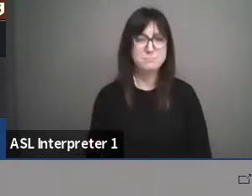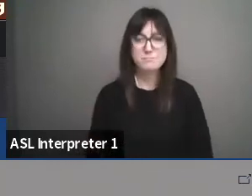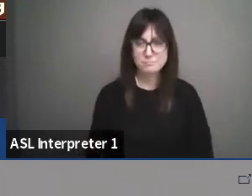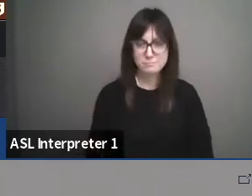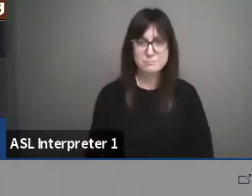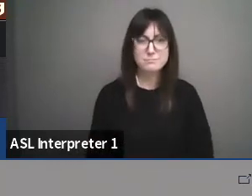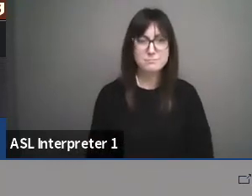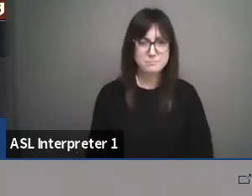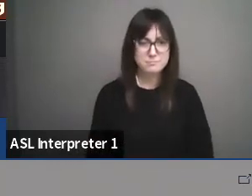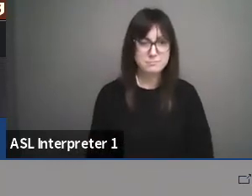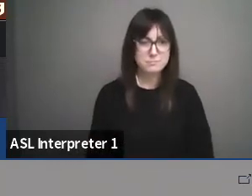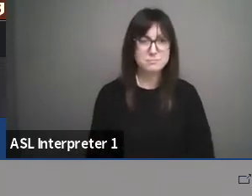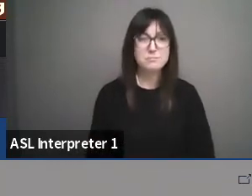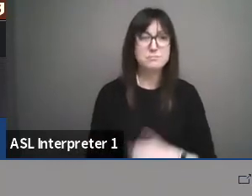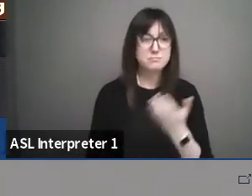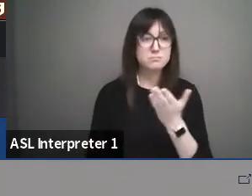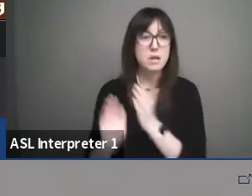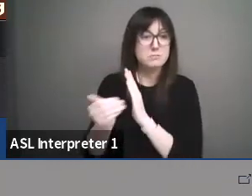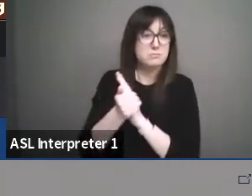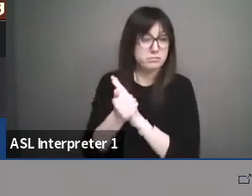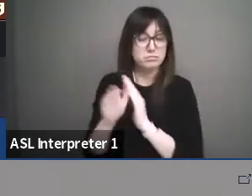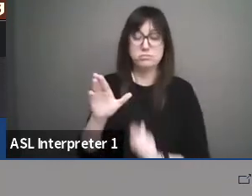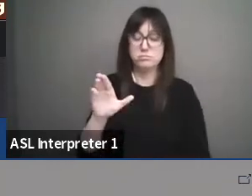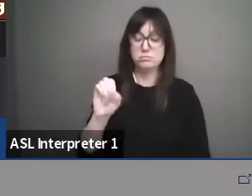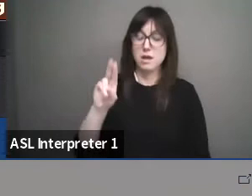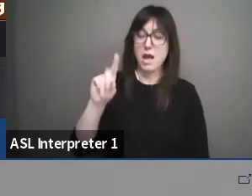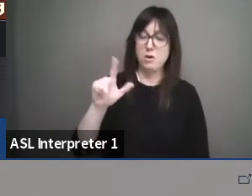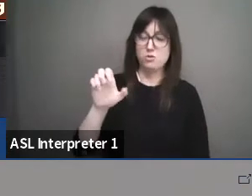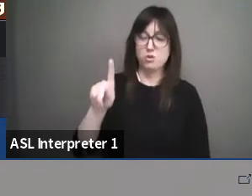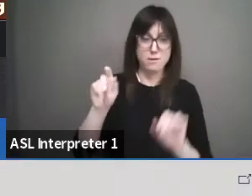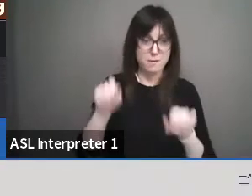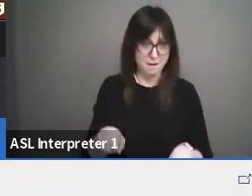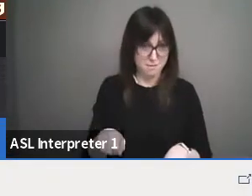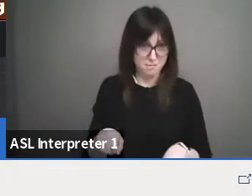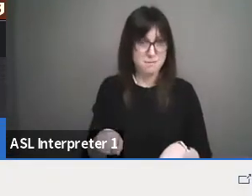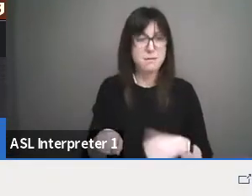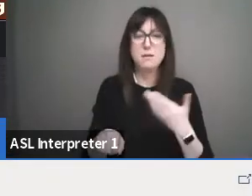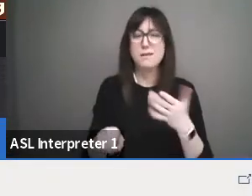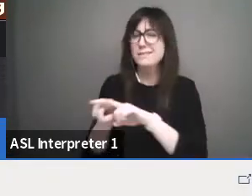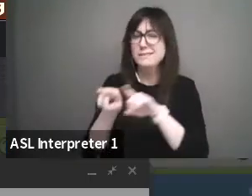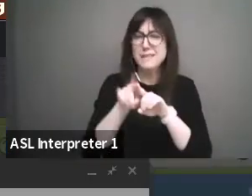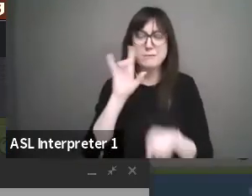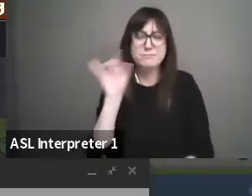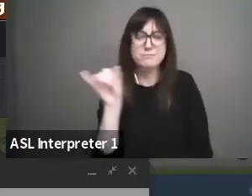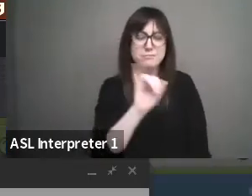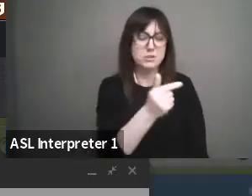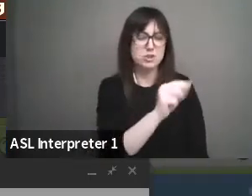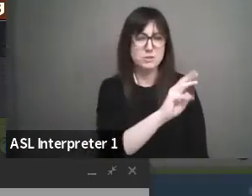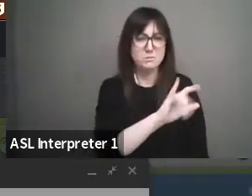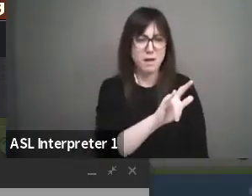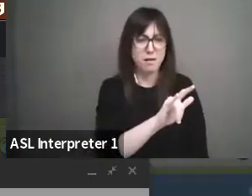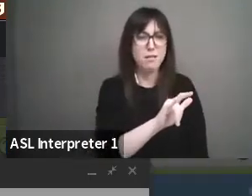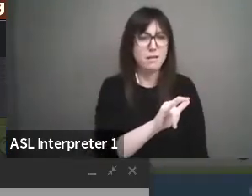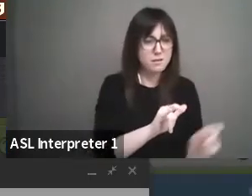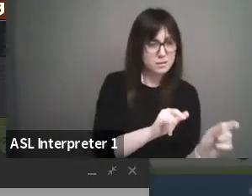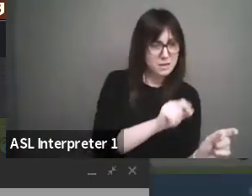We can attach Vidyard to Outlook. And what happens is, just like in Gmail, when there was the button here, and